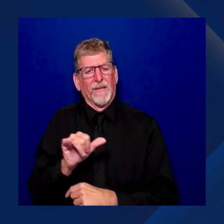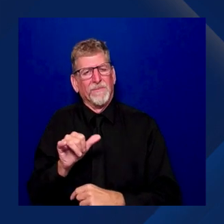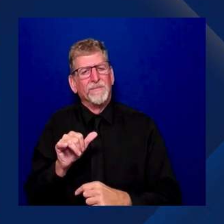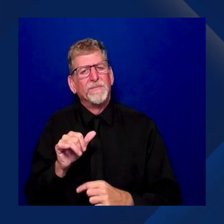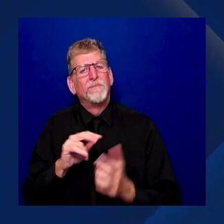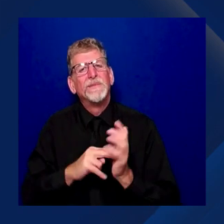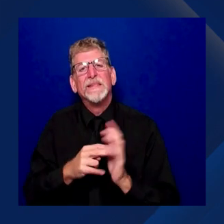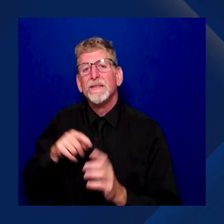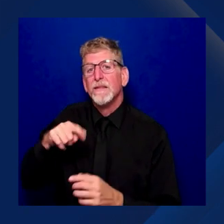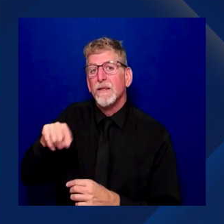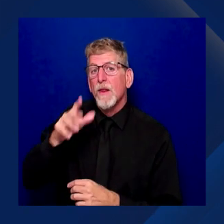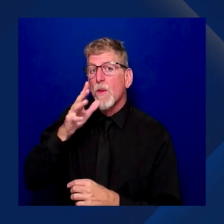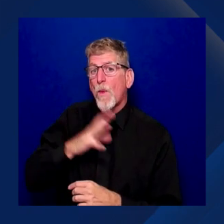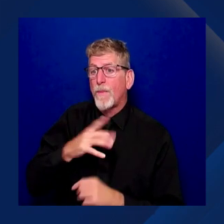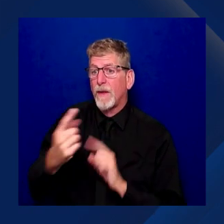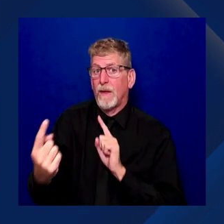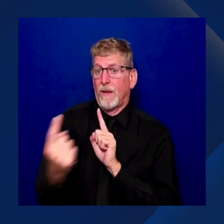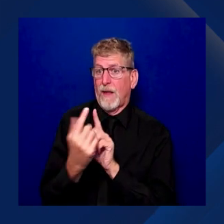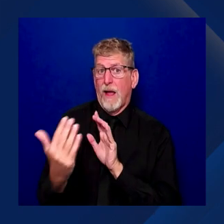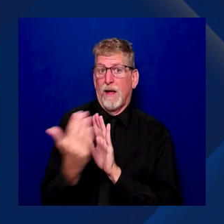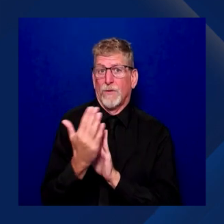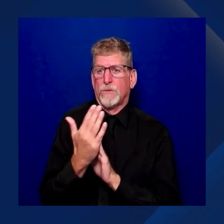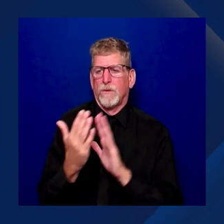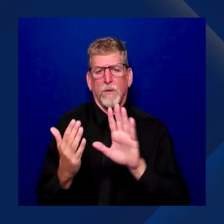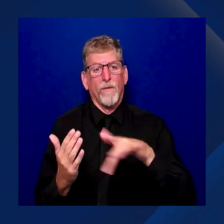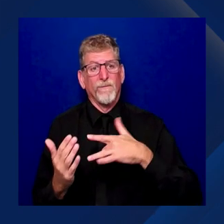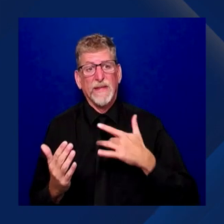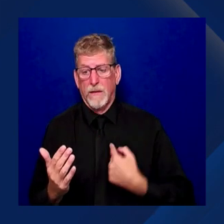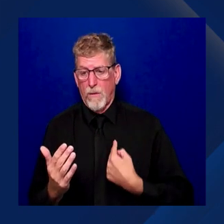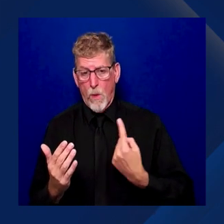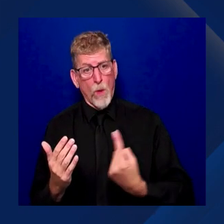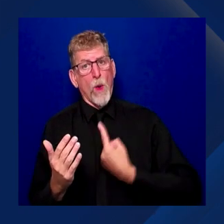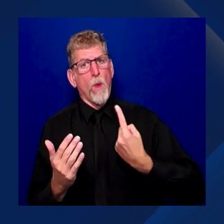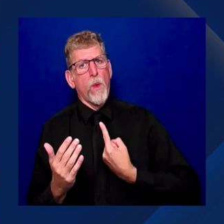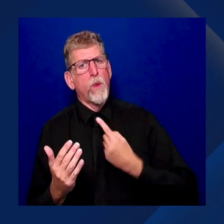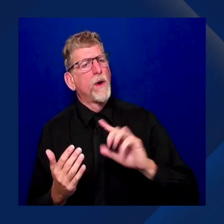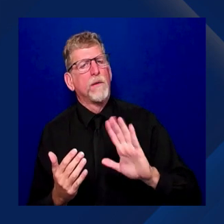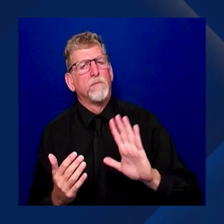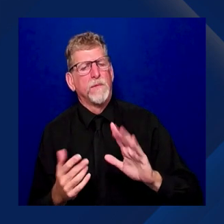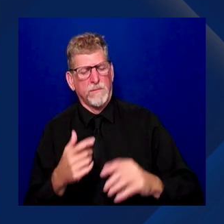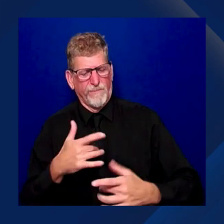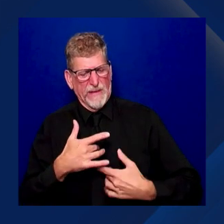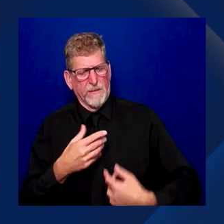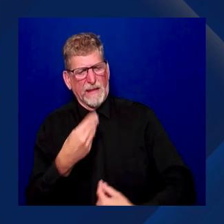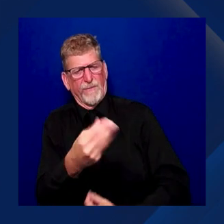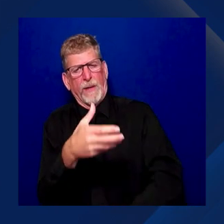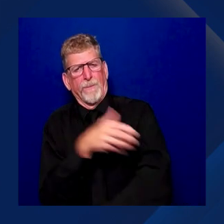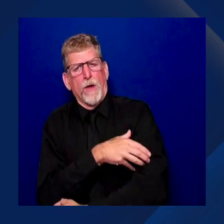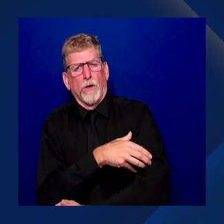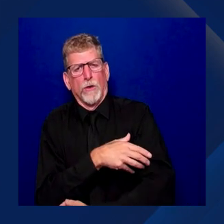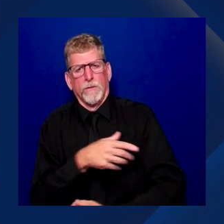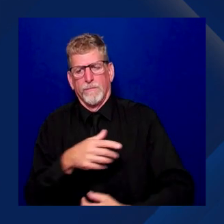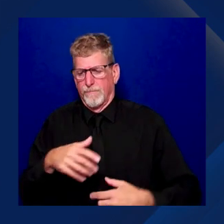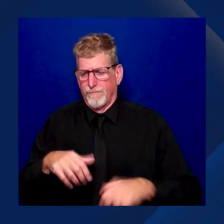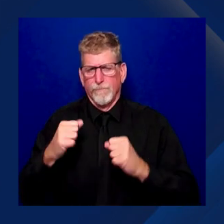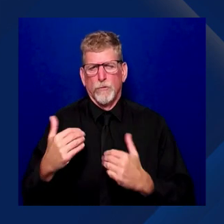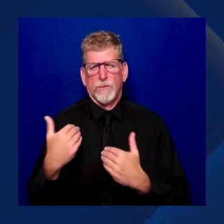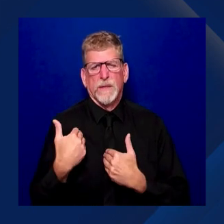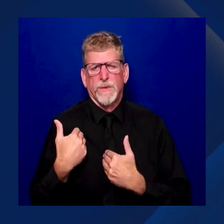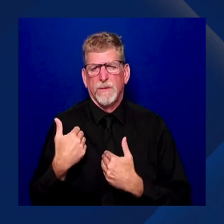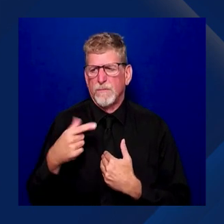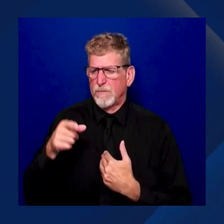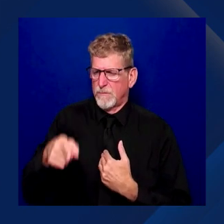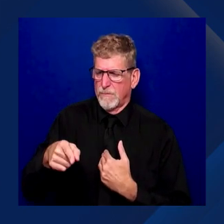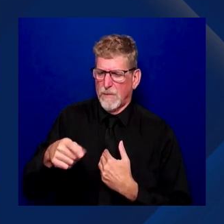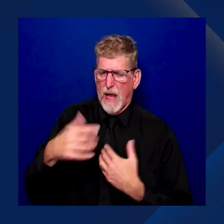not feel alone and to know their power and that it is the responsibility of that healthcare professional to hear